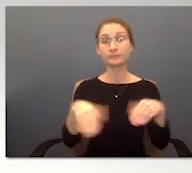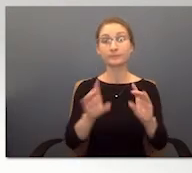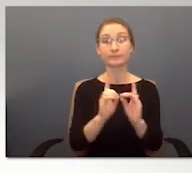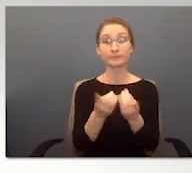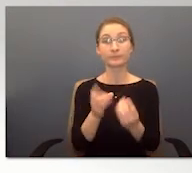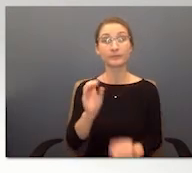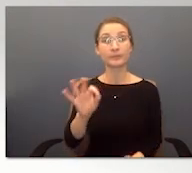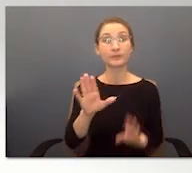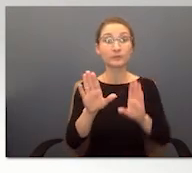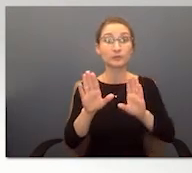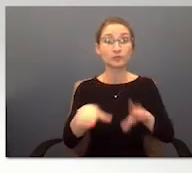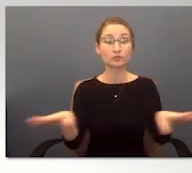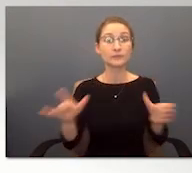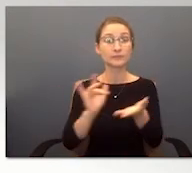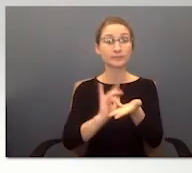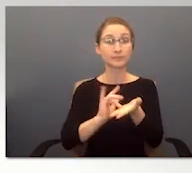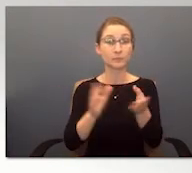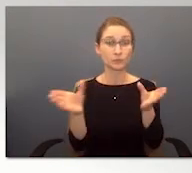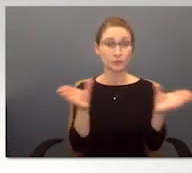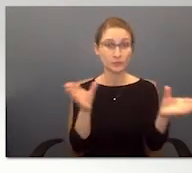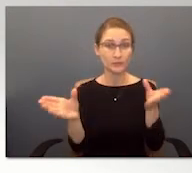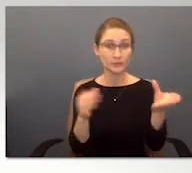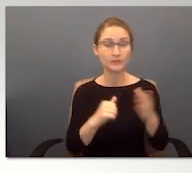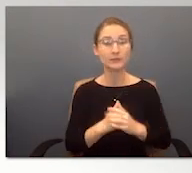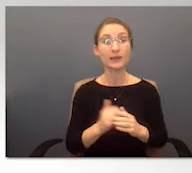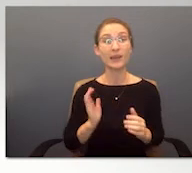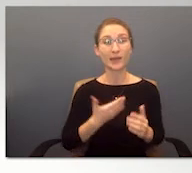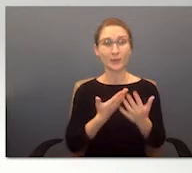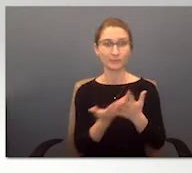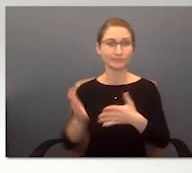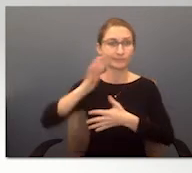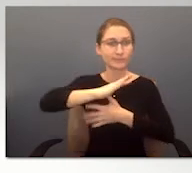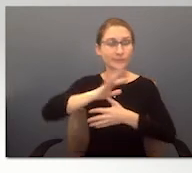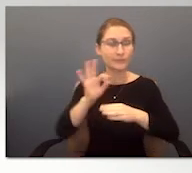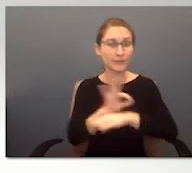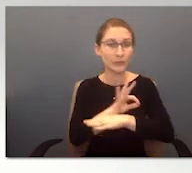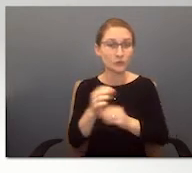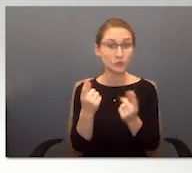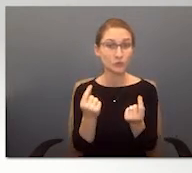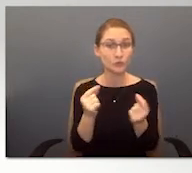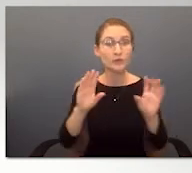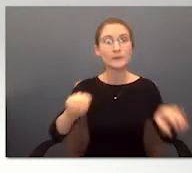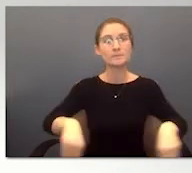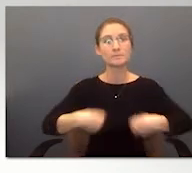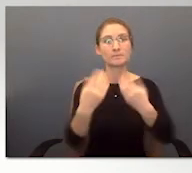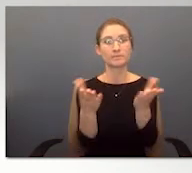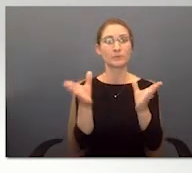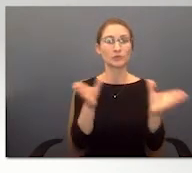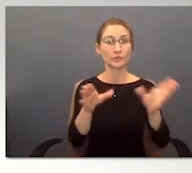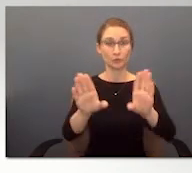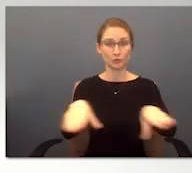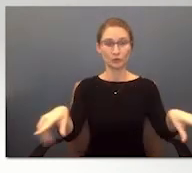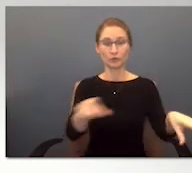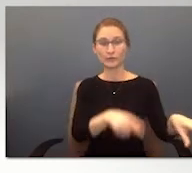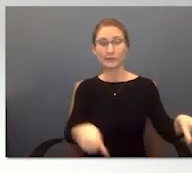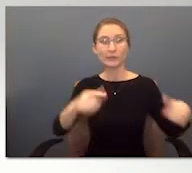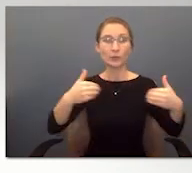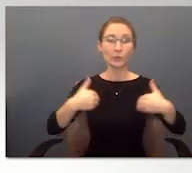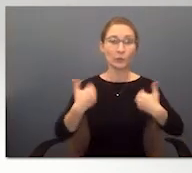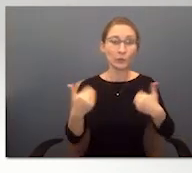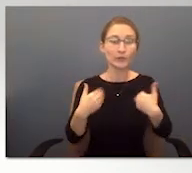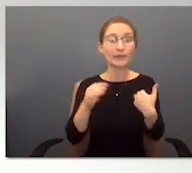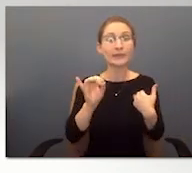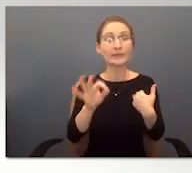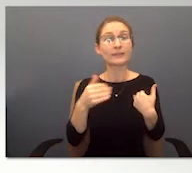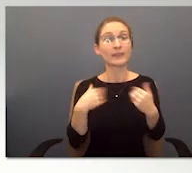And then the Division of Children's Medical Services. So our main function is to provide services to children and youth with special health care needs.